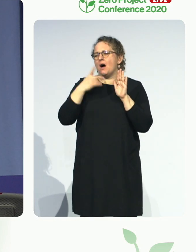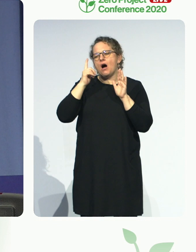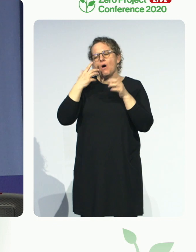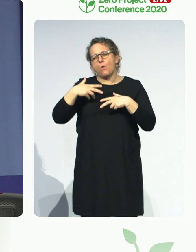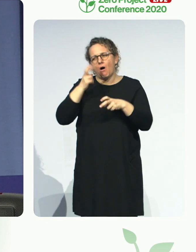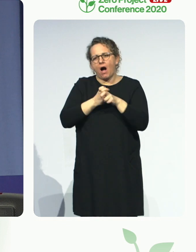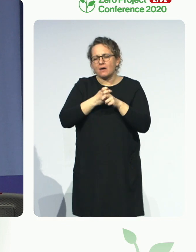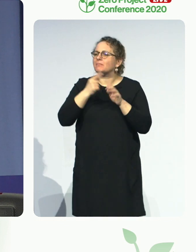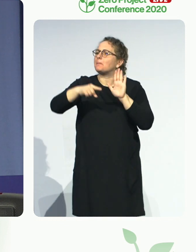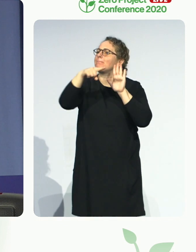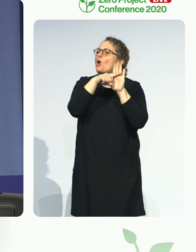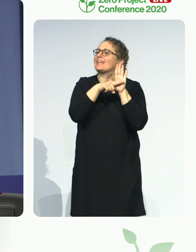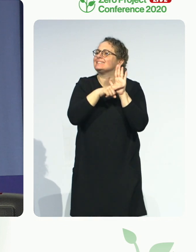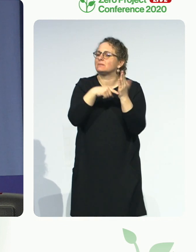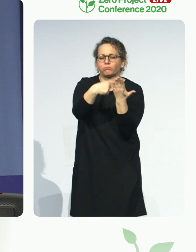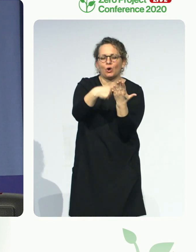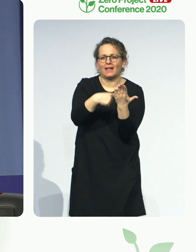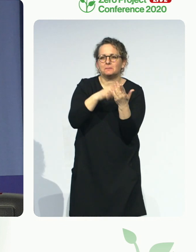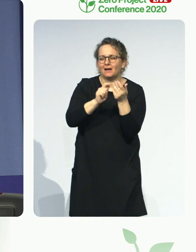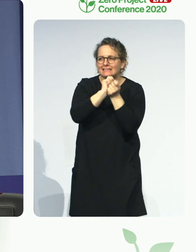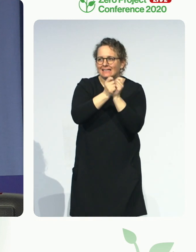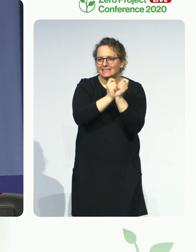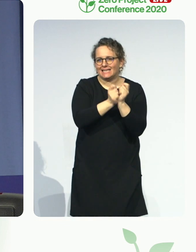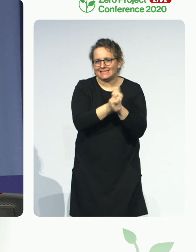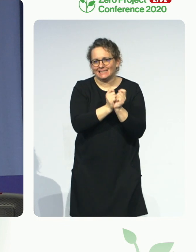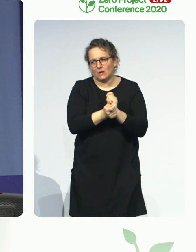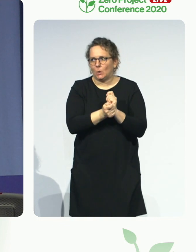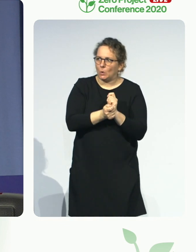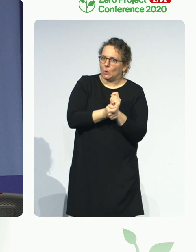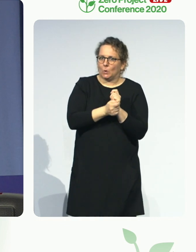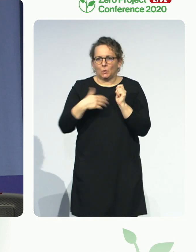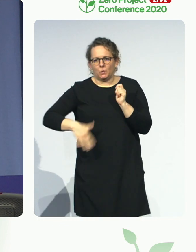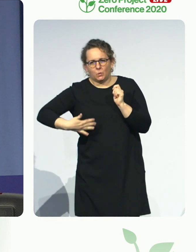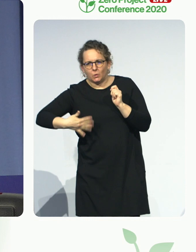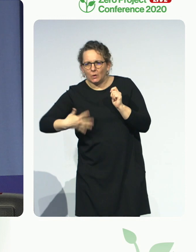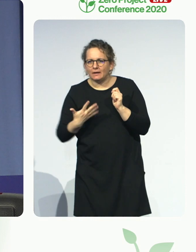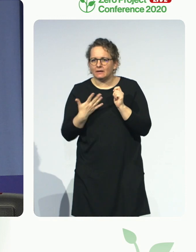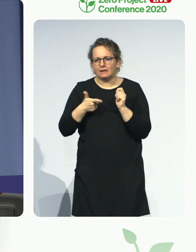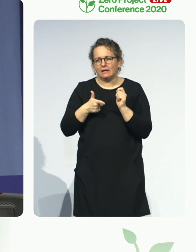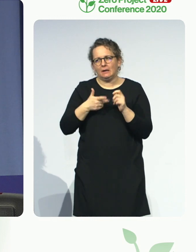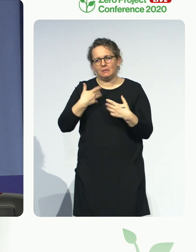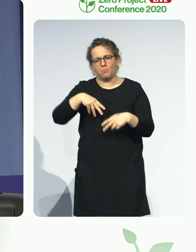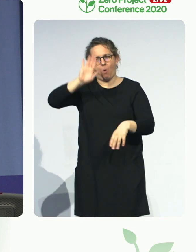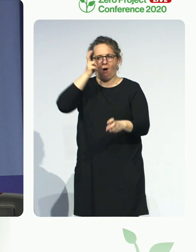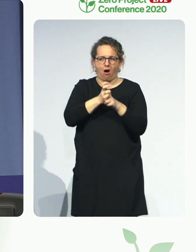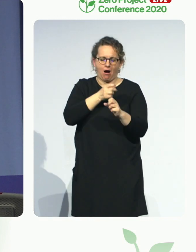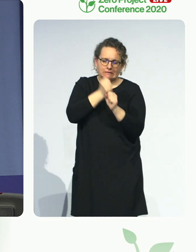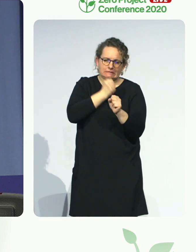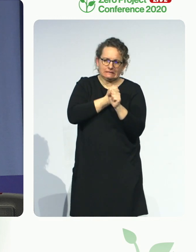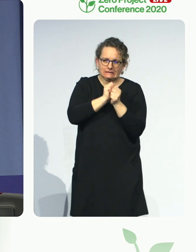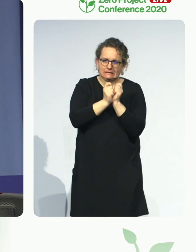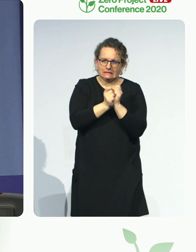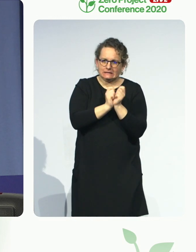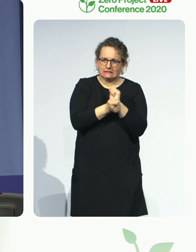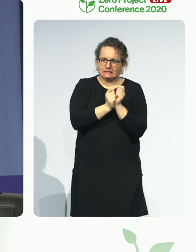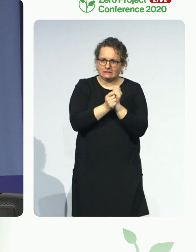Bureau. And I think it may be a difficulties facing deaf education in different countries,